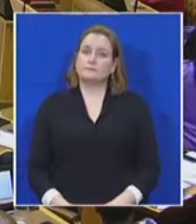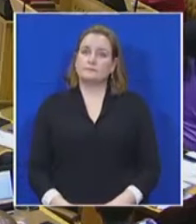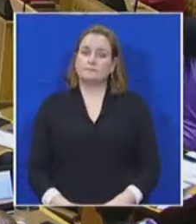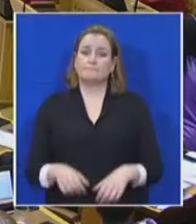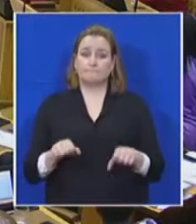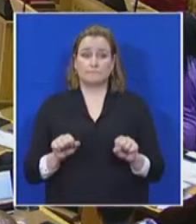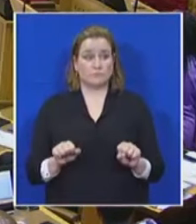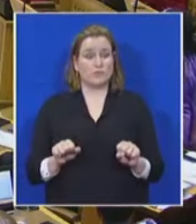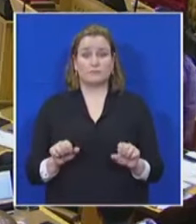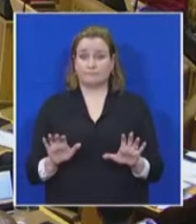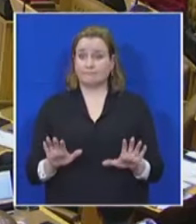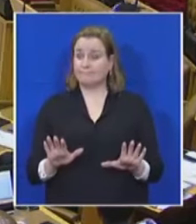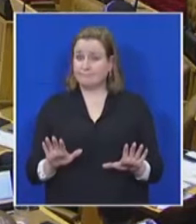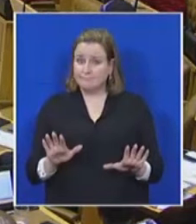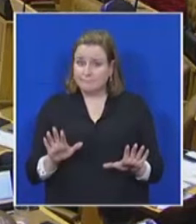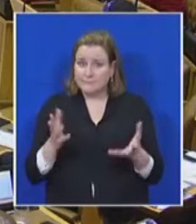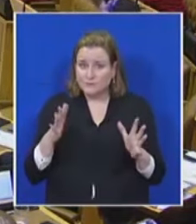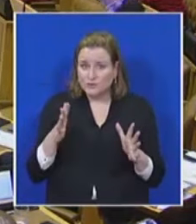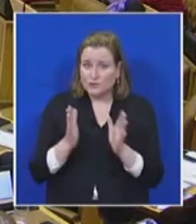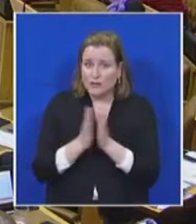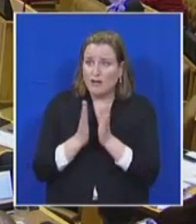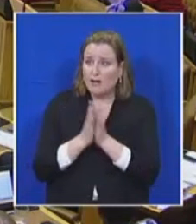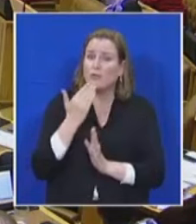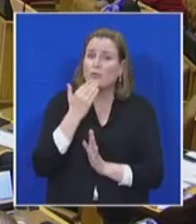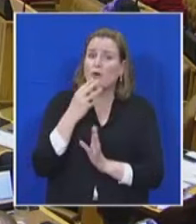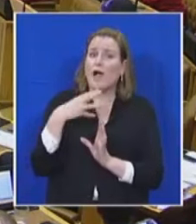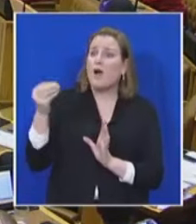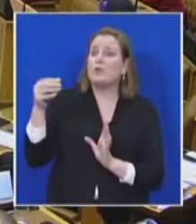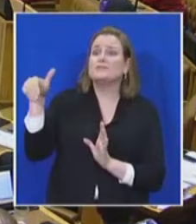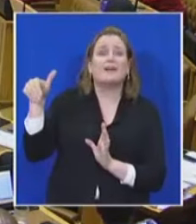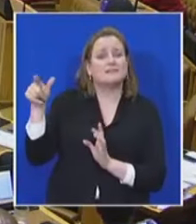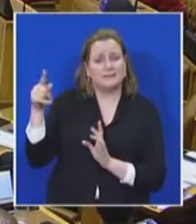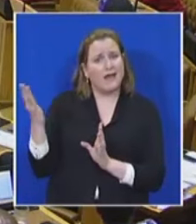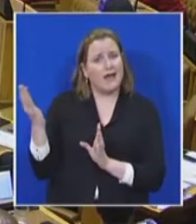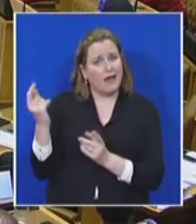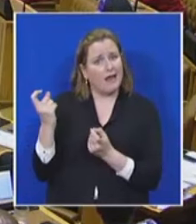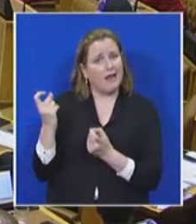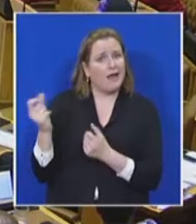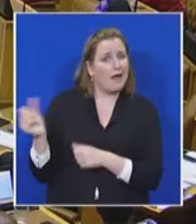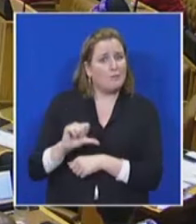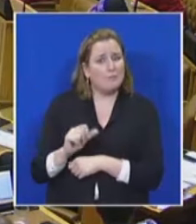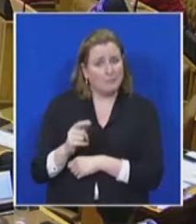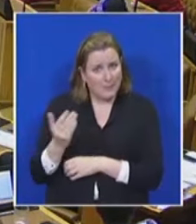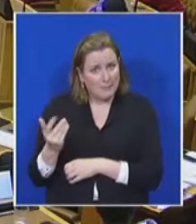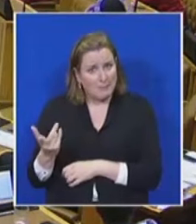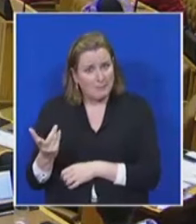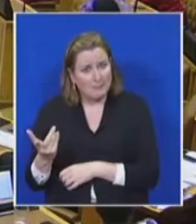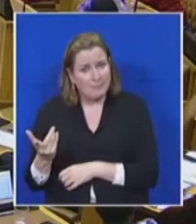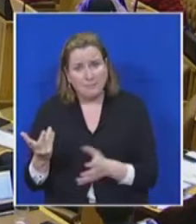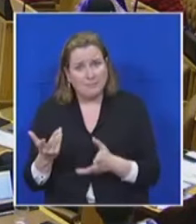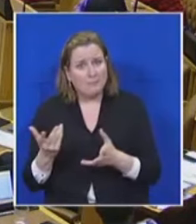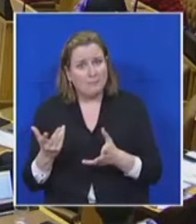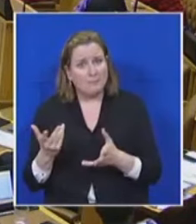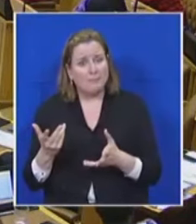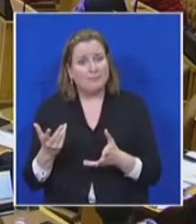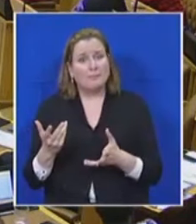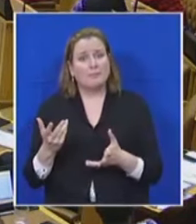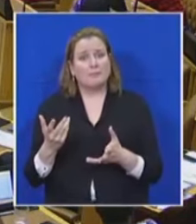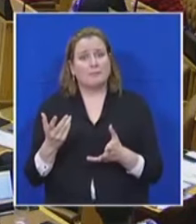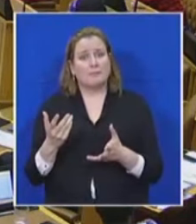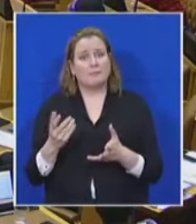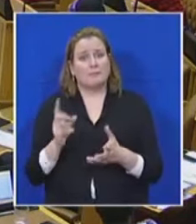Can we ask those members who are outside to come in, who we asked to come in? No, If they don't within 5 minutes, Let me we are